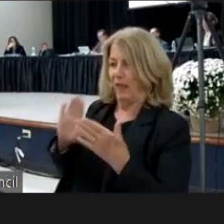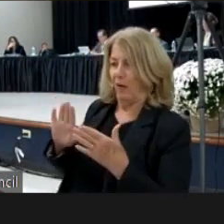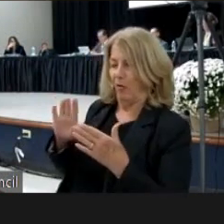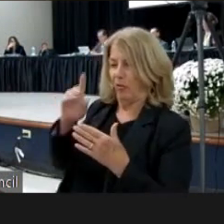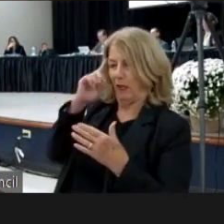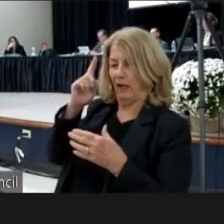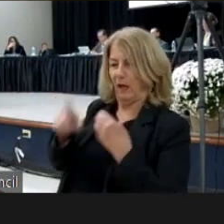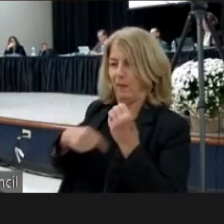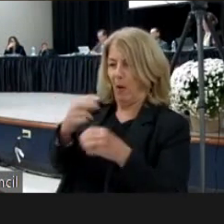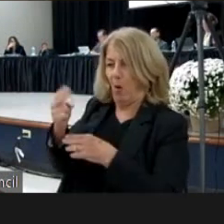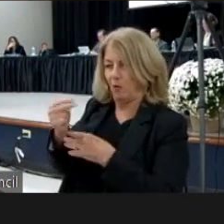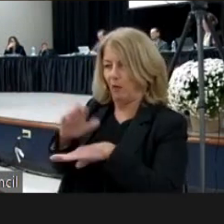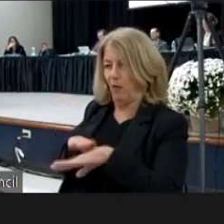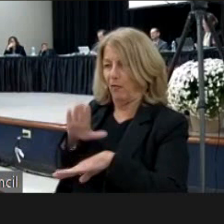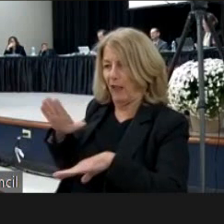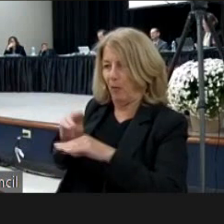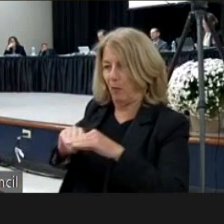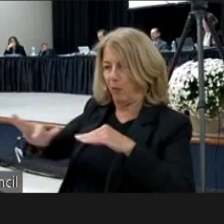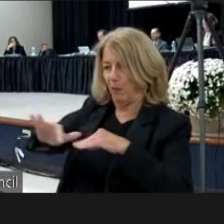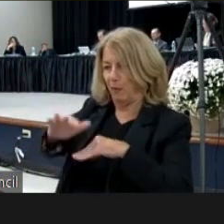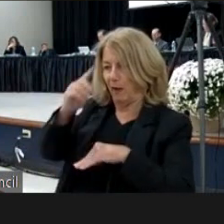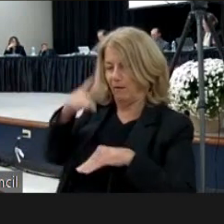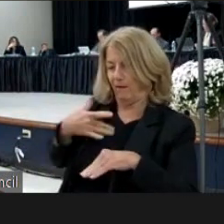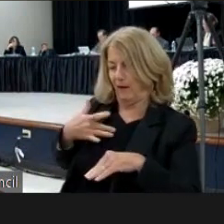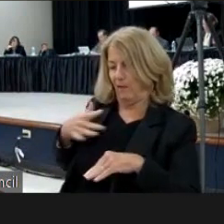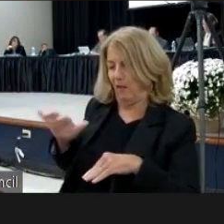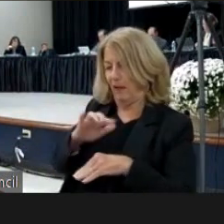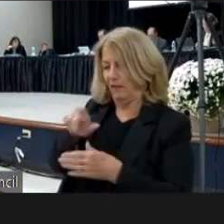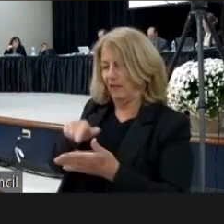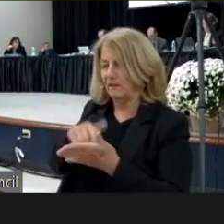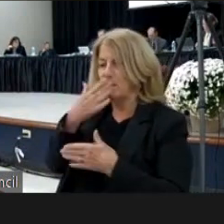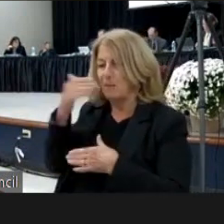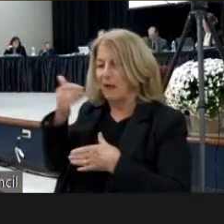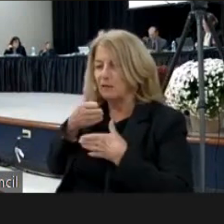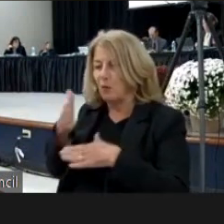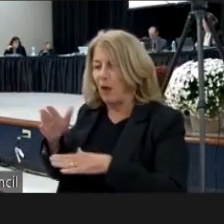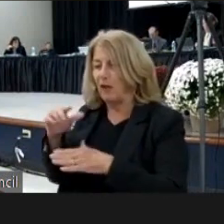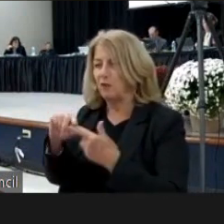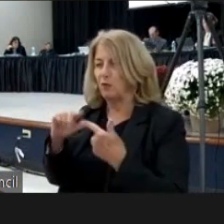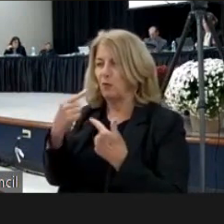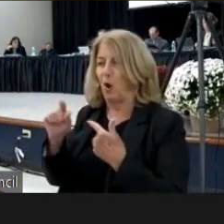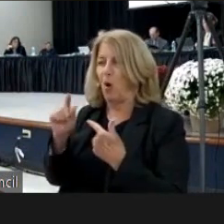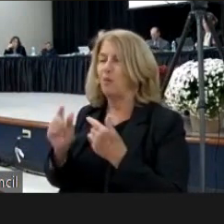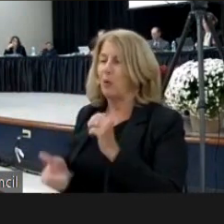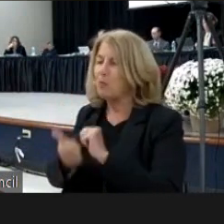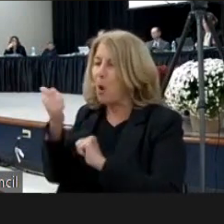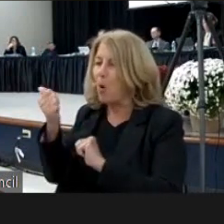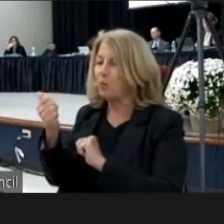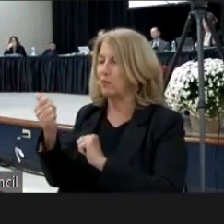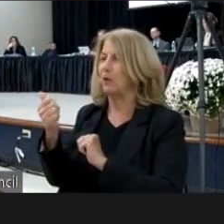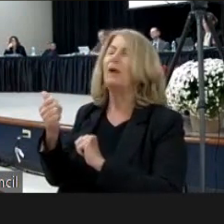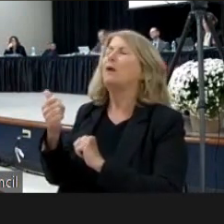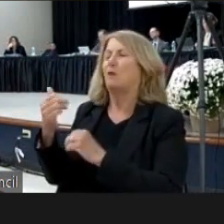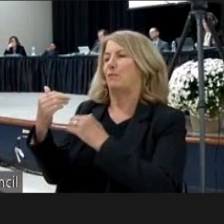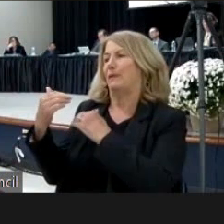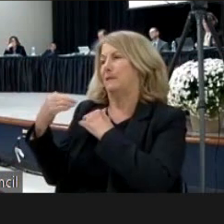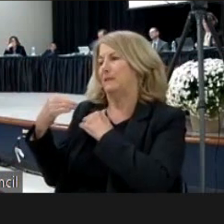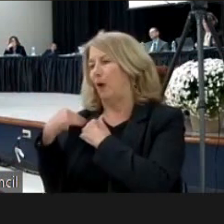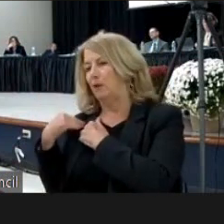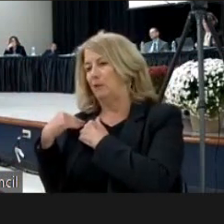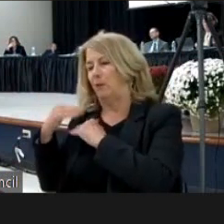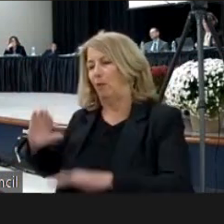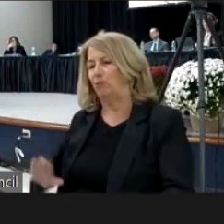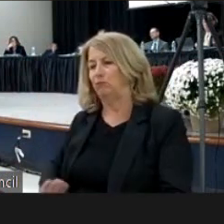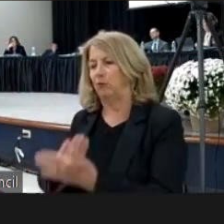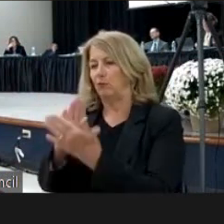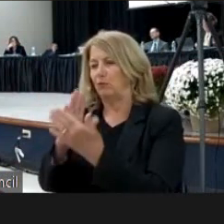We feel like this is the best way to go. We feel like it's the most responsible approach to take at this point.